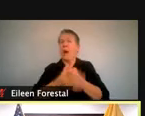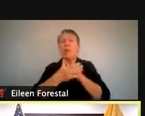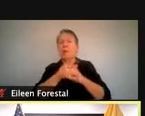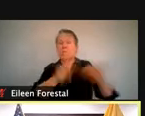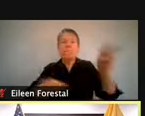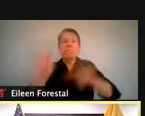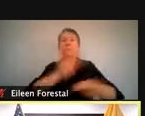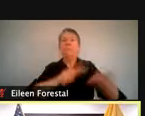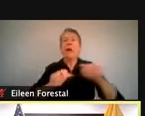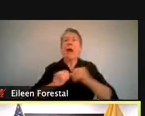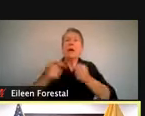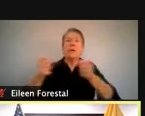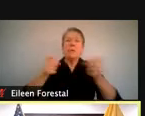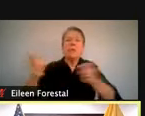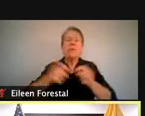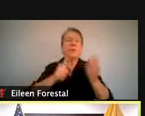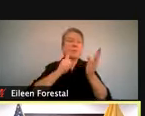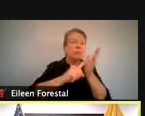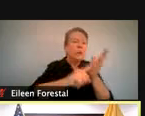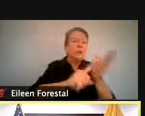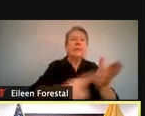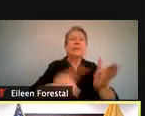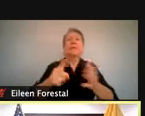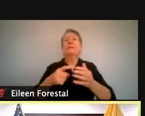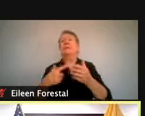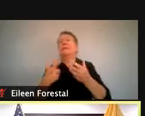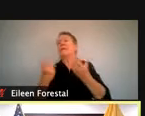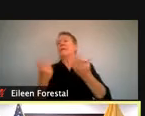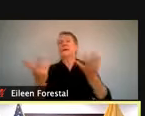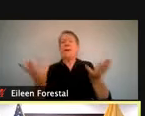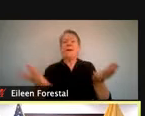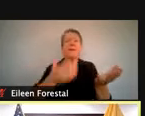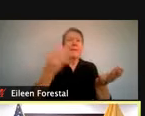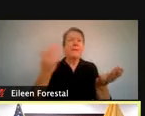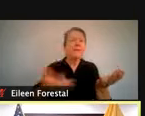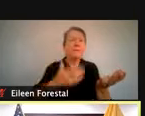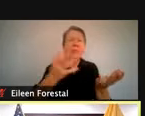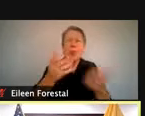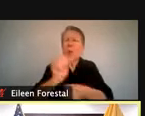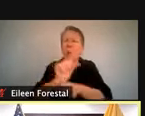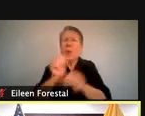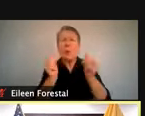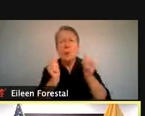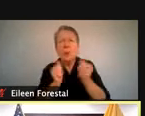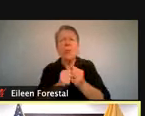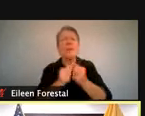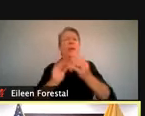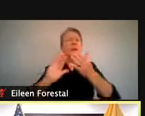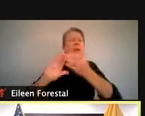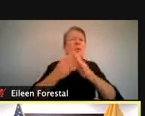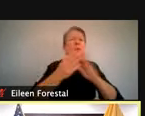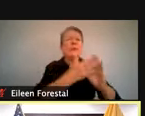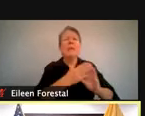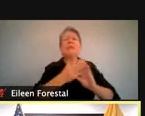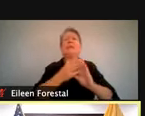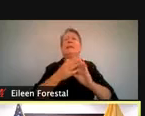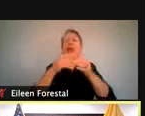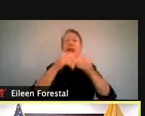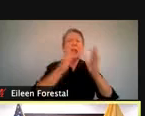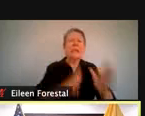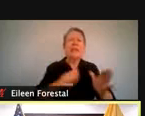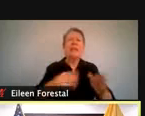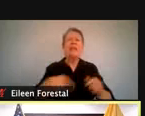public pronouncements, working with our community leaders, with faith leaders. And that combination feels